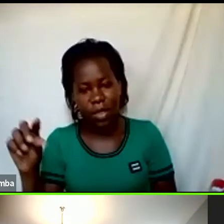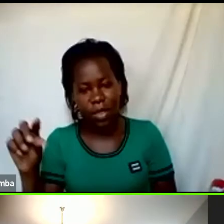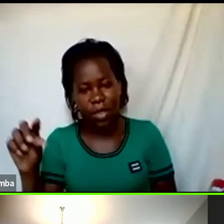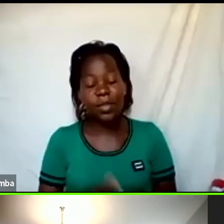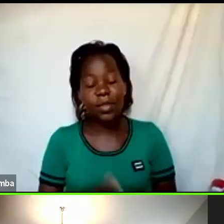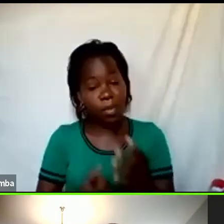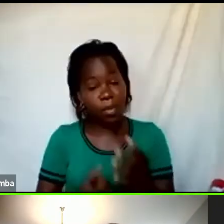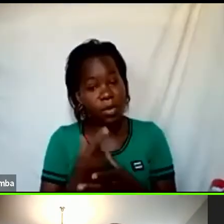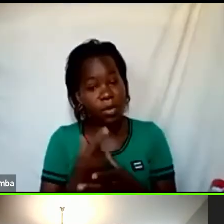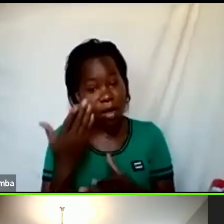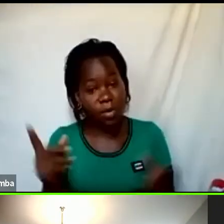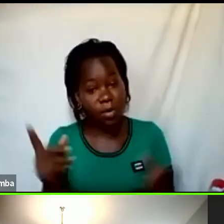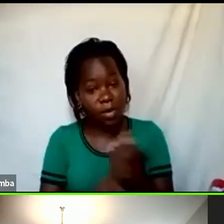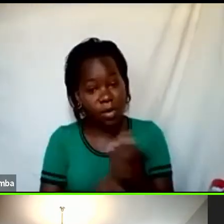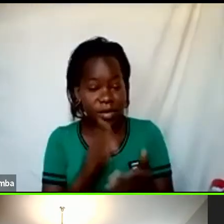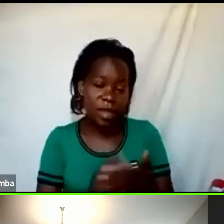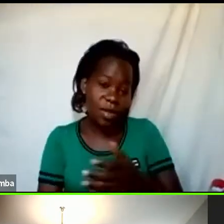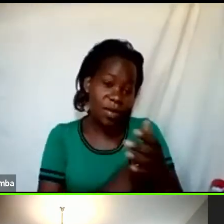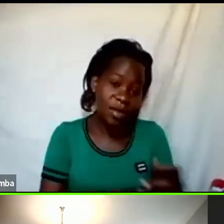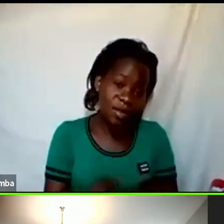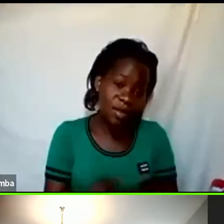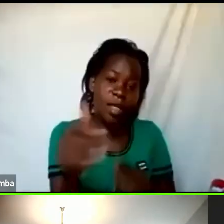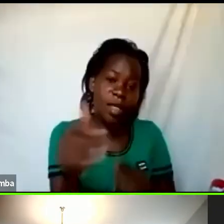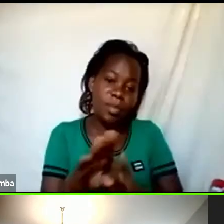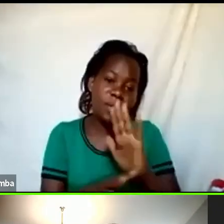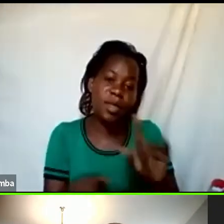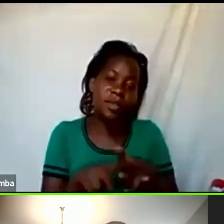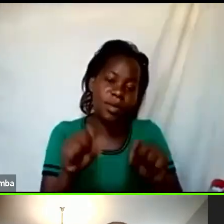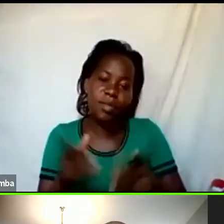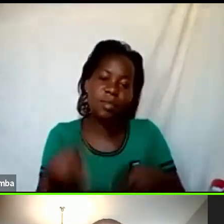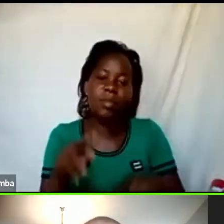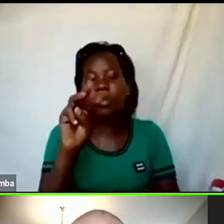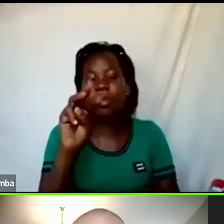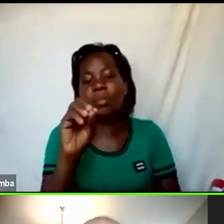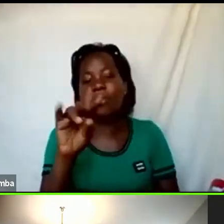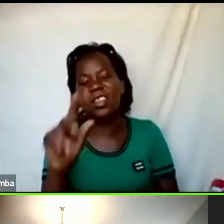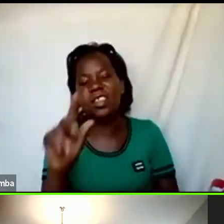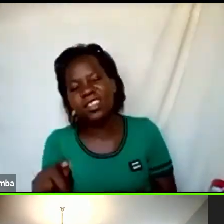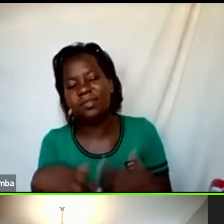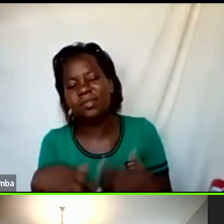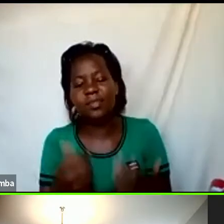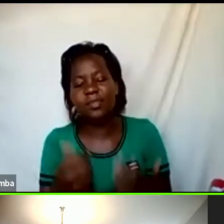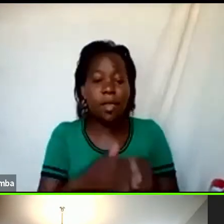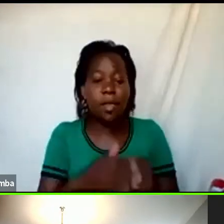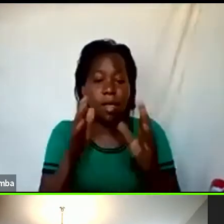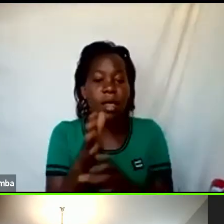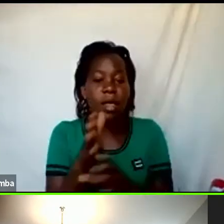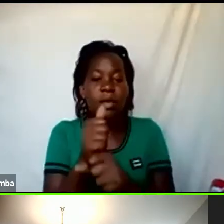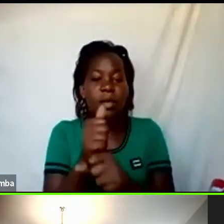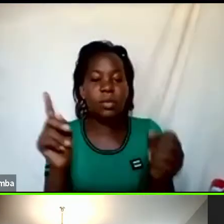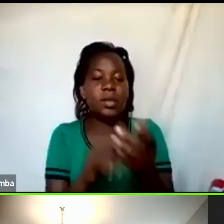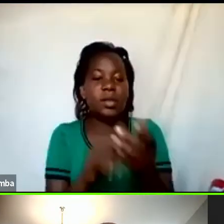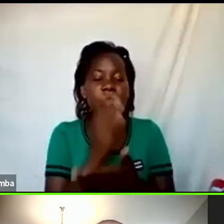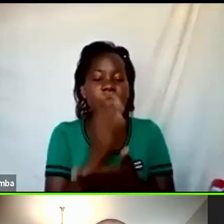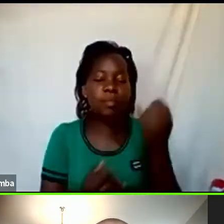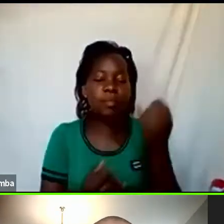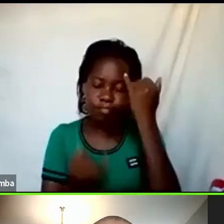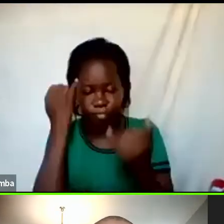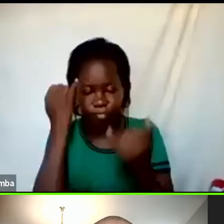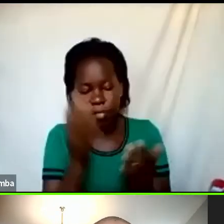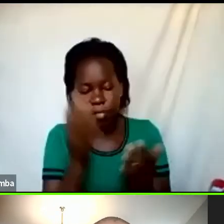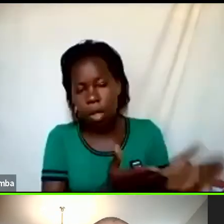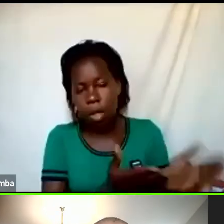also you can interact with people like Movit and Manufacturer Association as well to get some more insight. I'm going to hand over back to